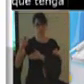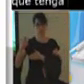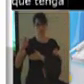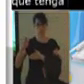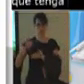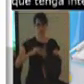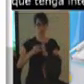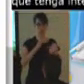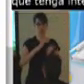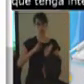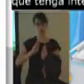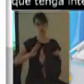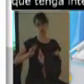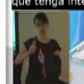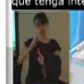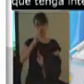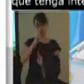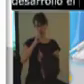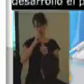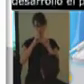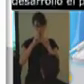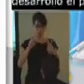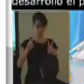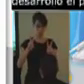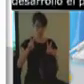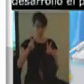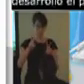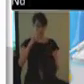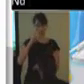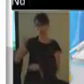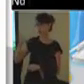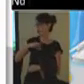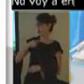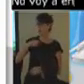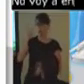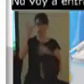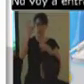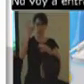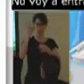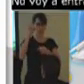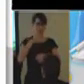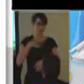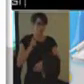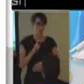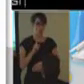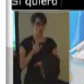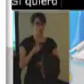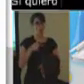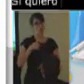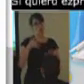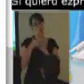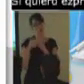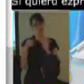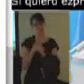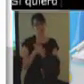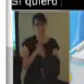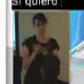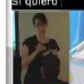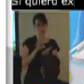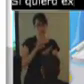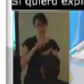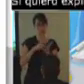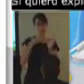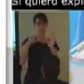aspect over the last 2 years. I shan't go into details. I would like to explain